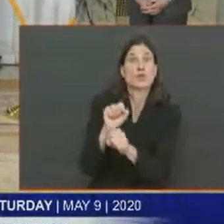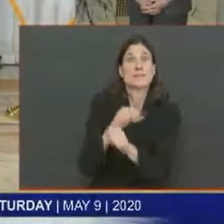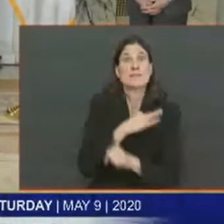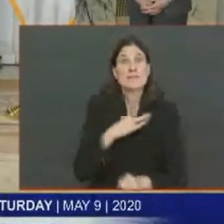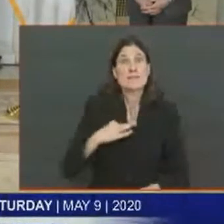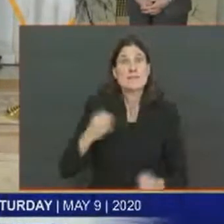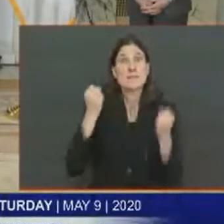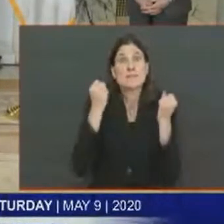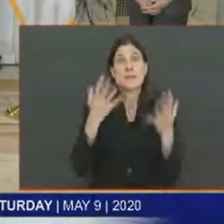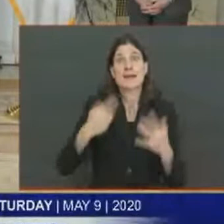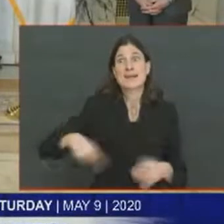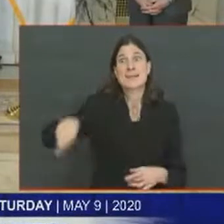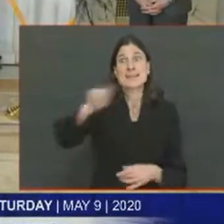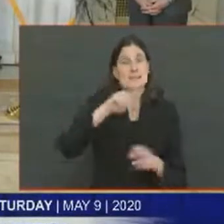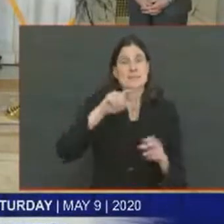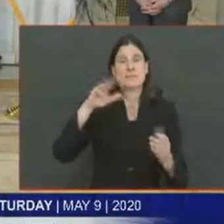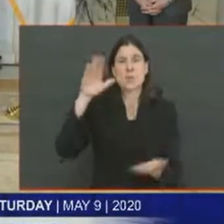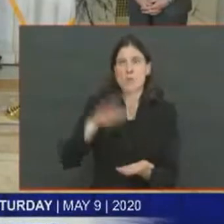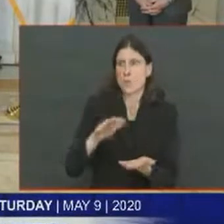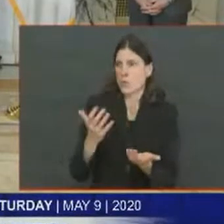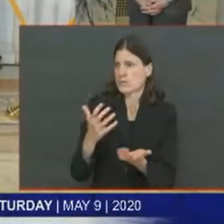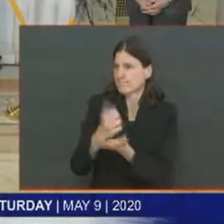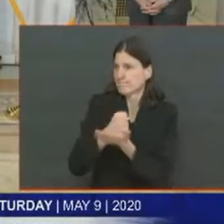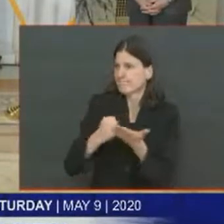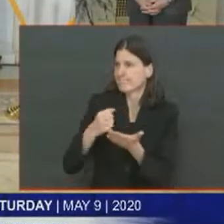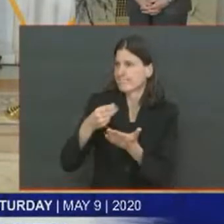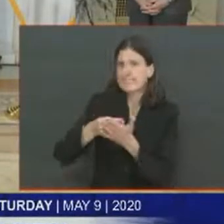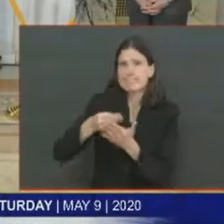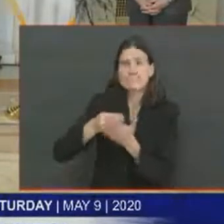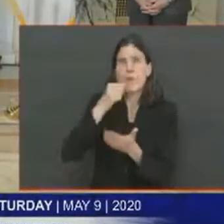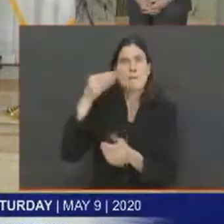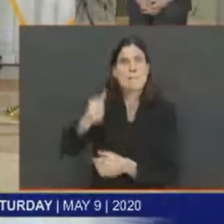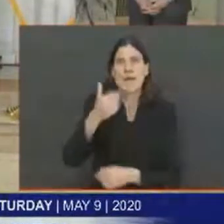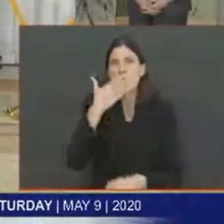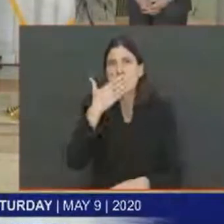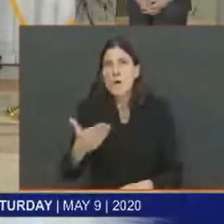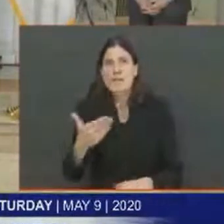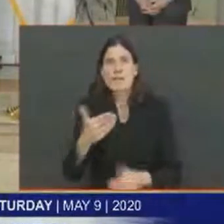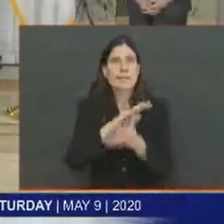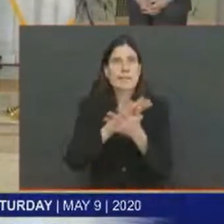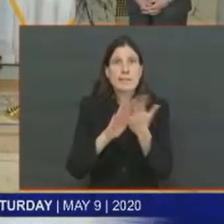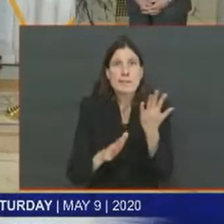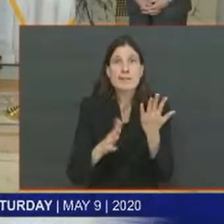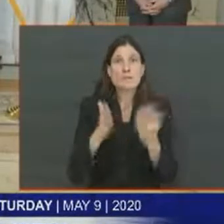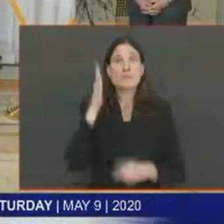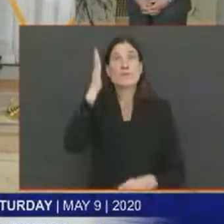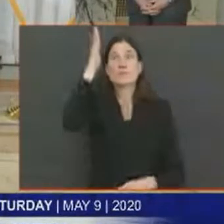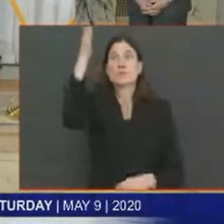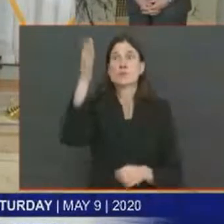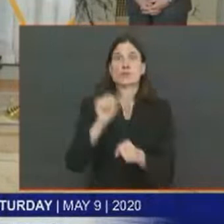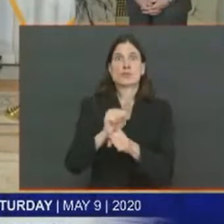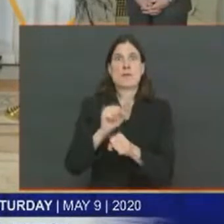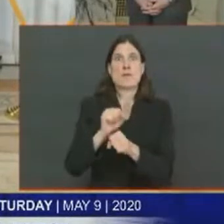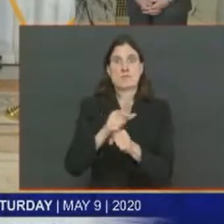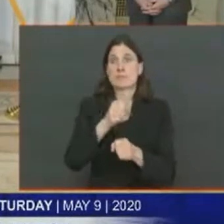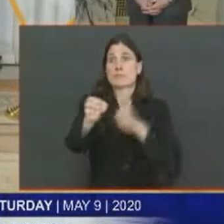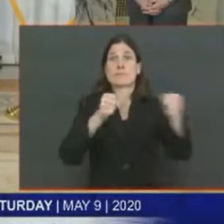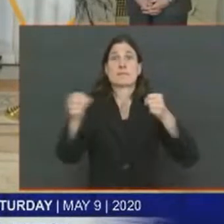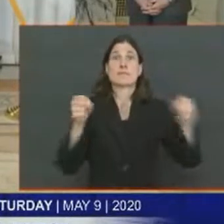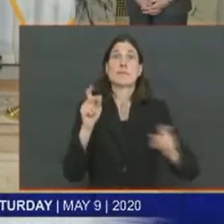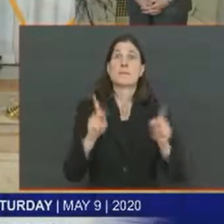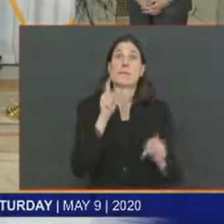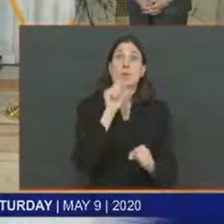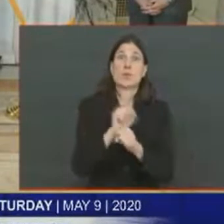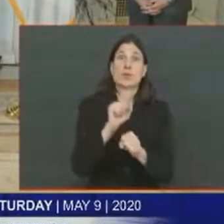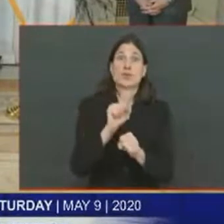I worry some of those jobs might not come back. You know, if you think about, say, certain sectors. So we need to get serious